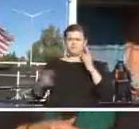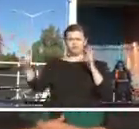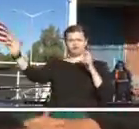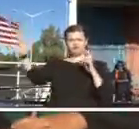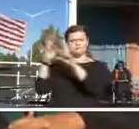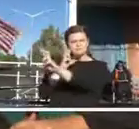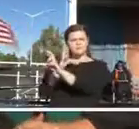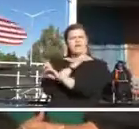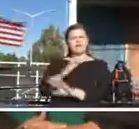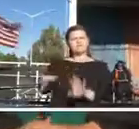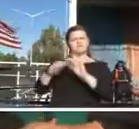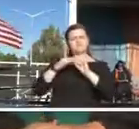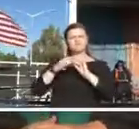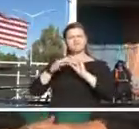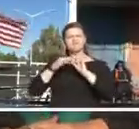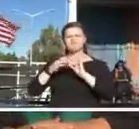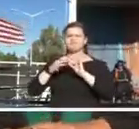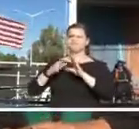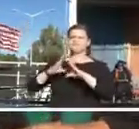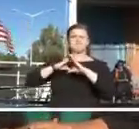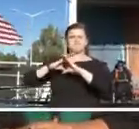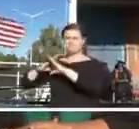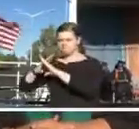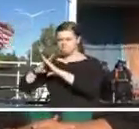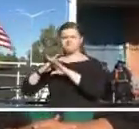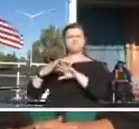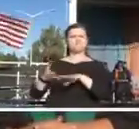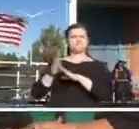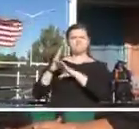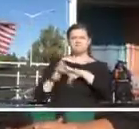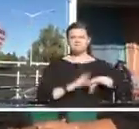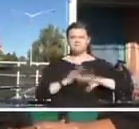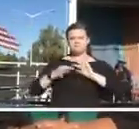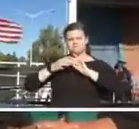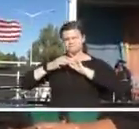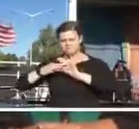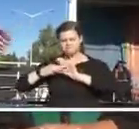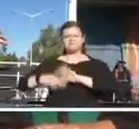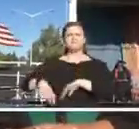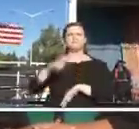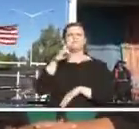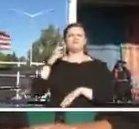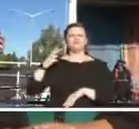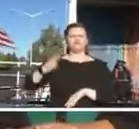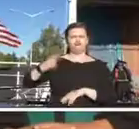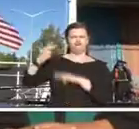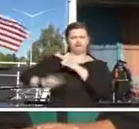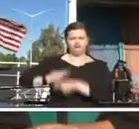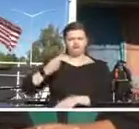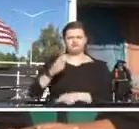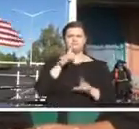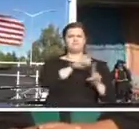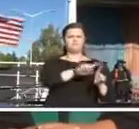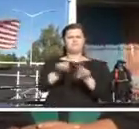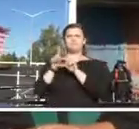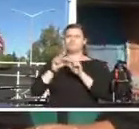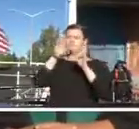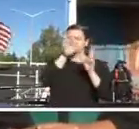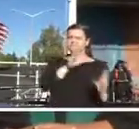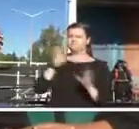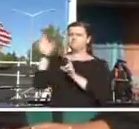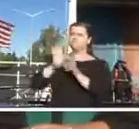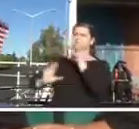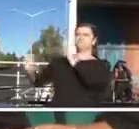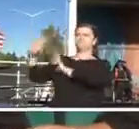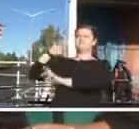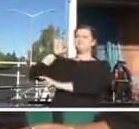and connection across all barriers of heritage and difference. We pay respects to the indigenous elders, past